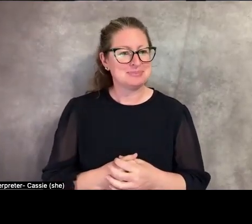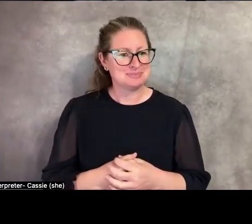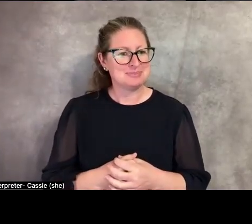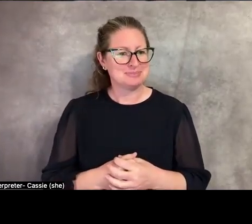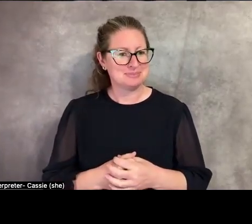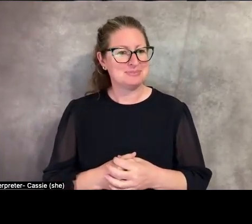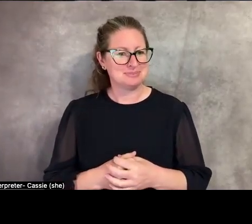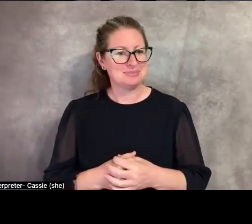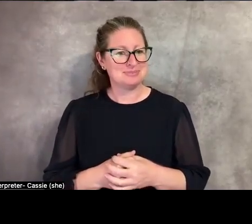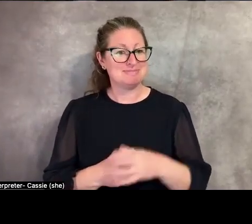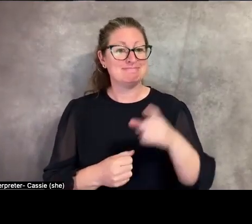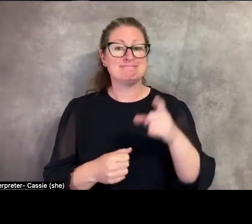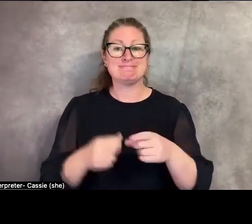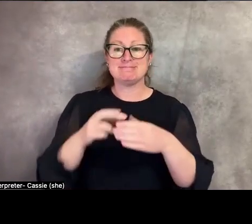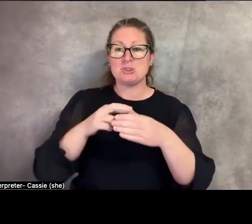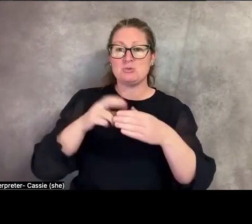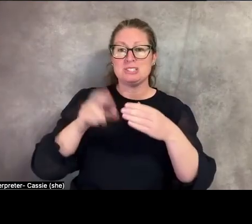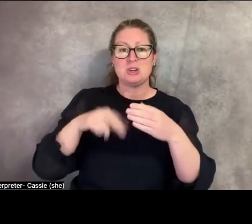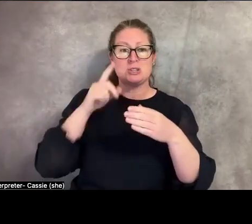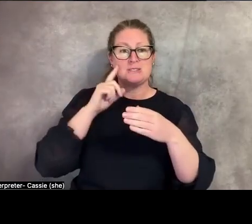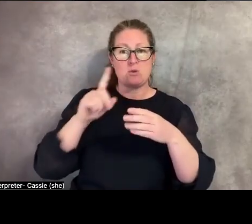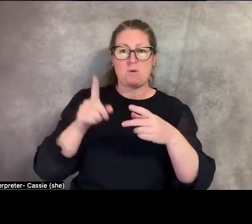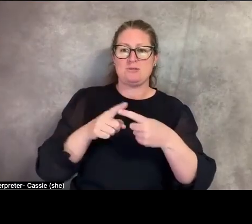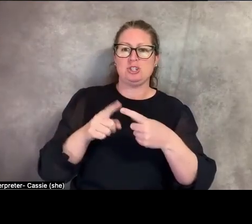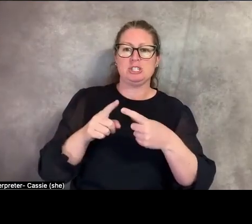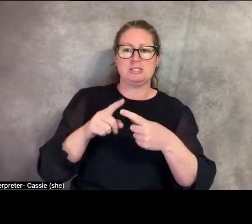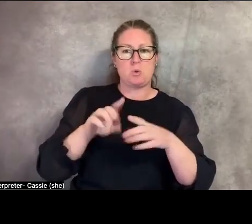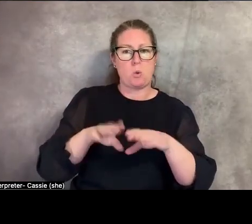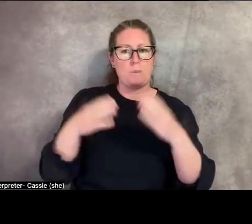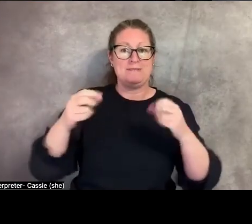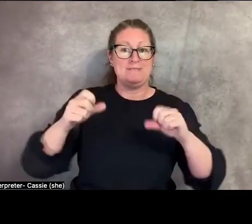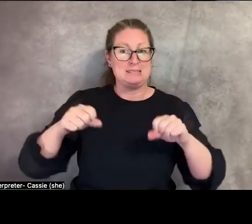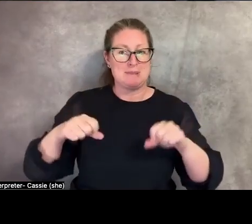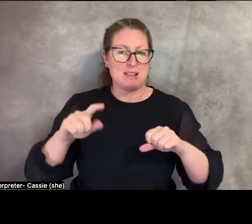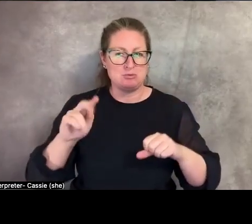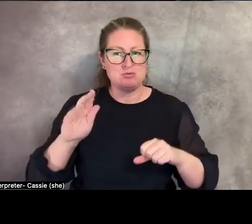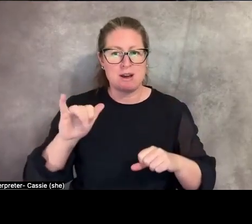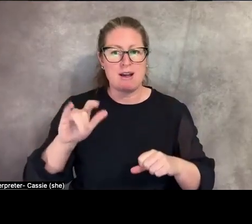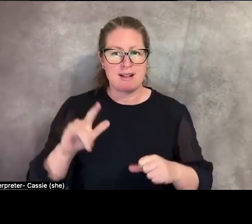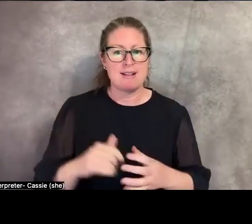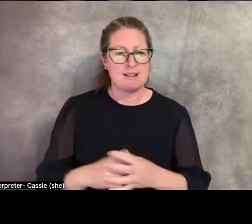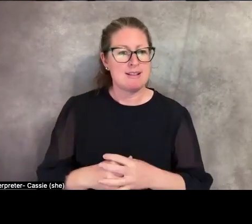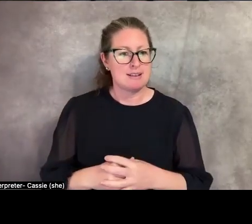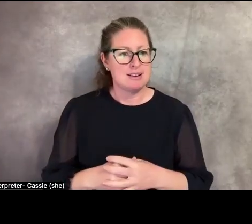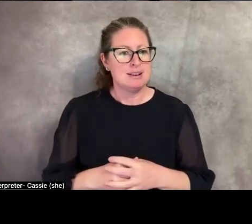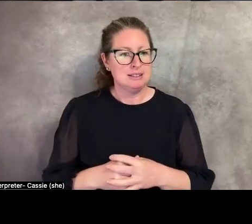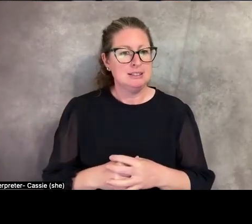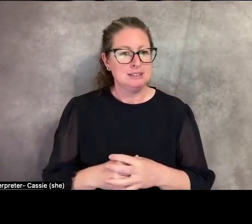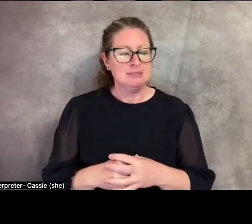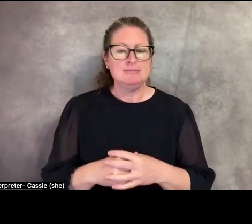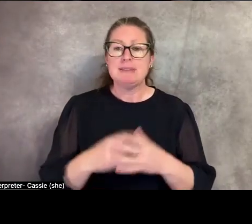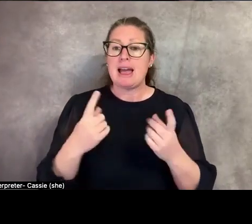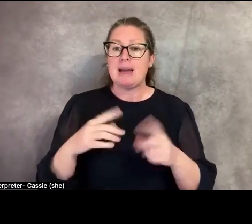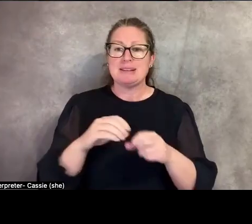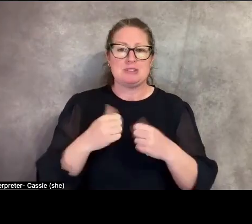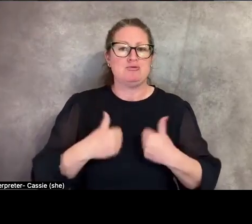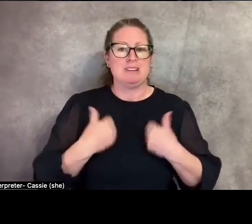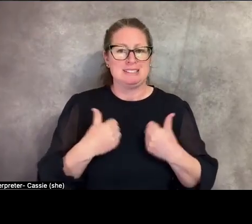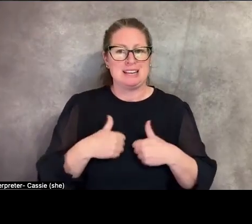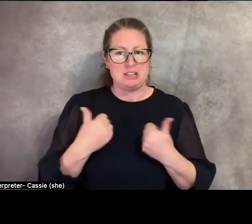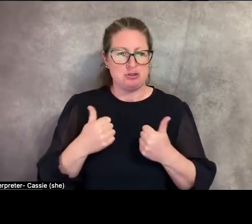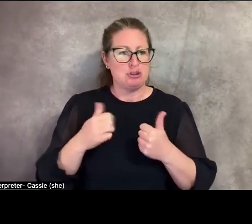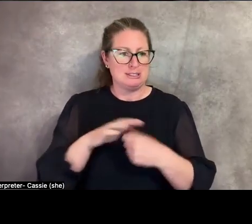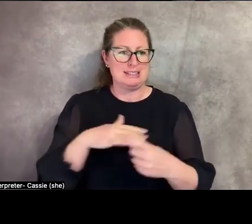So these are the results of the open feasibility trial. The open feasibility trial was conducted in a residential setting, Walnut